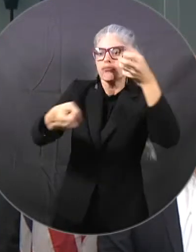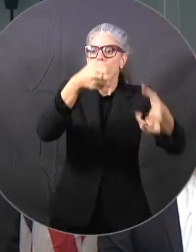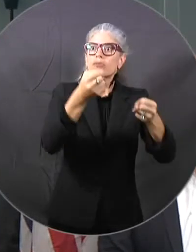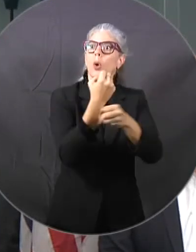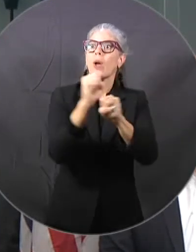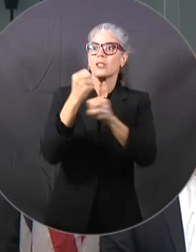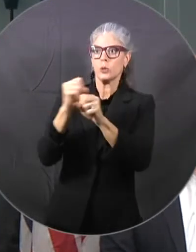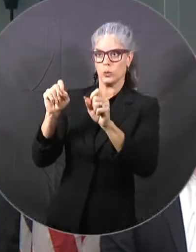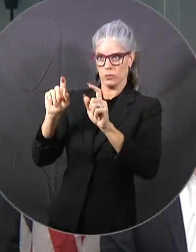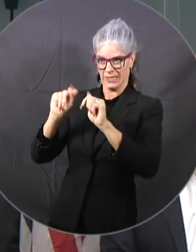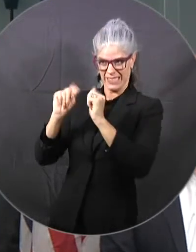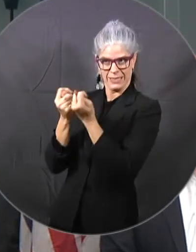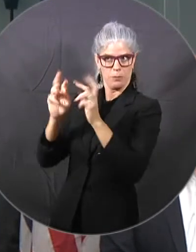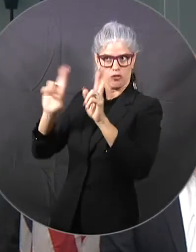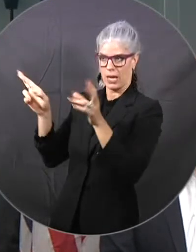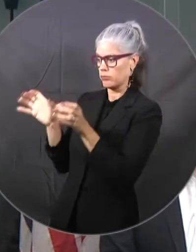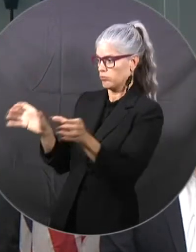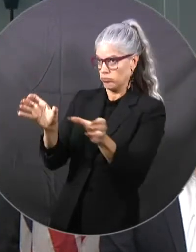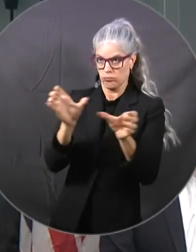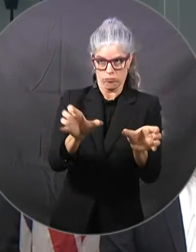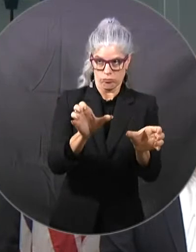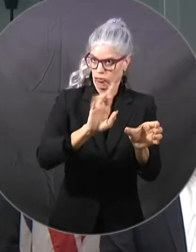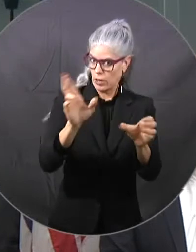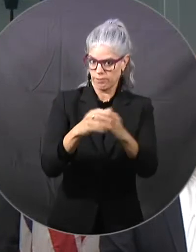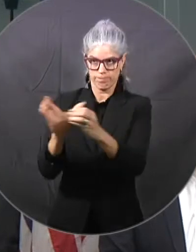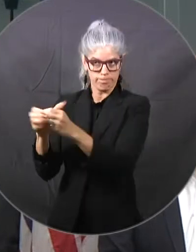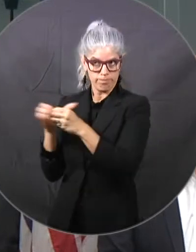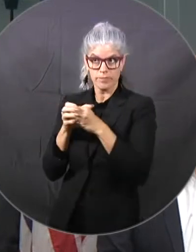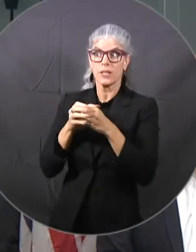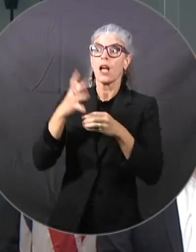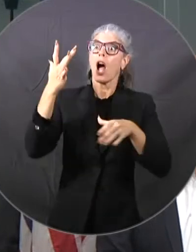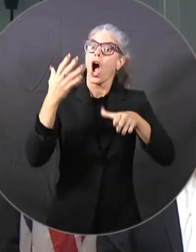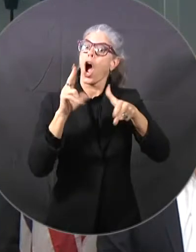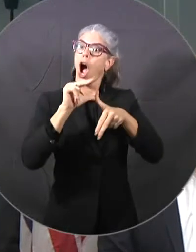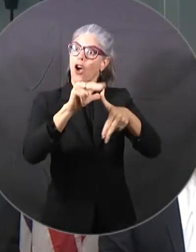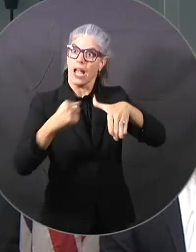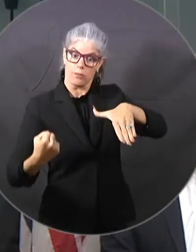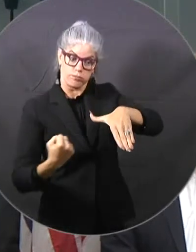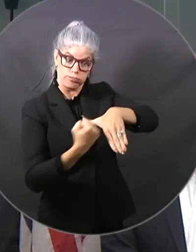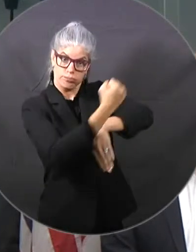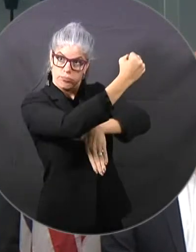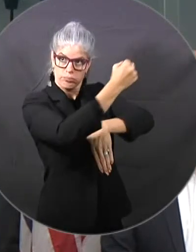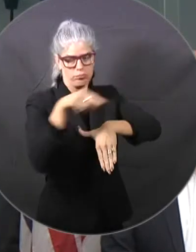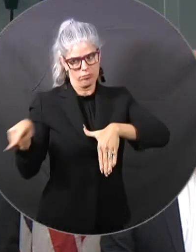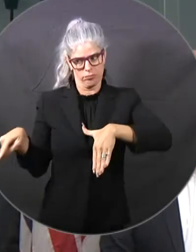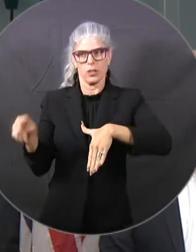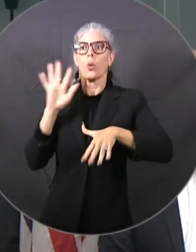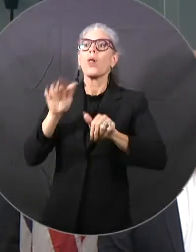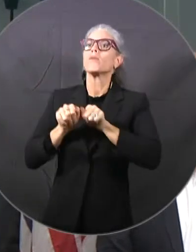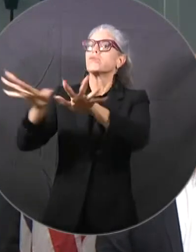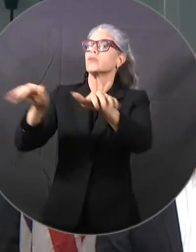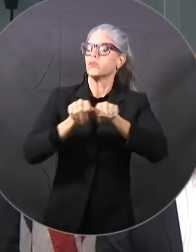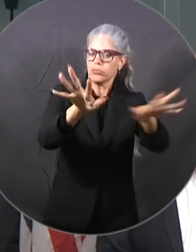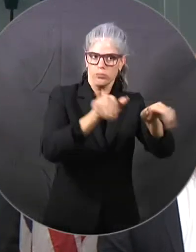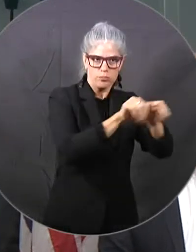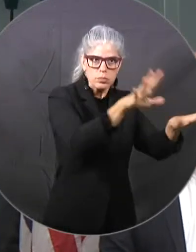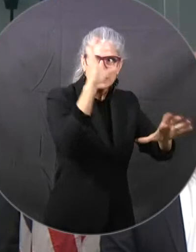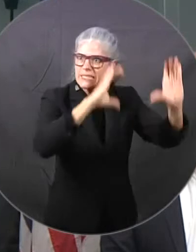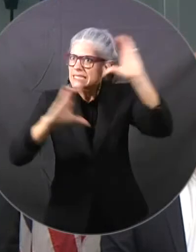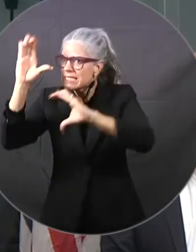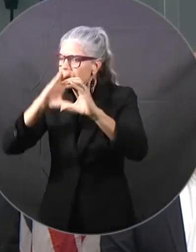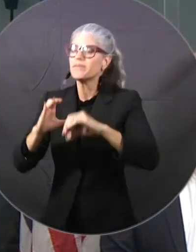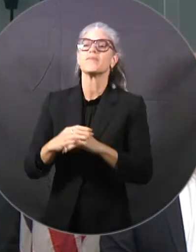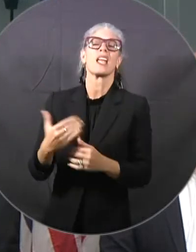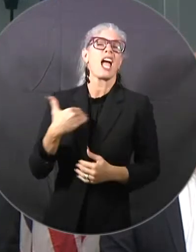be in distress. Of course, water, MREs, all those things staged, ready to go. Now, when you do your